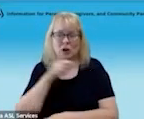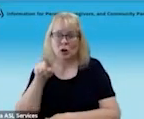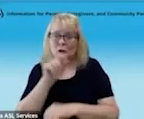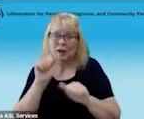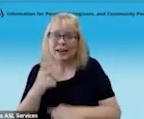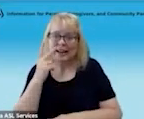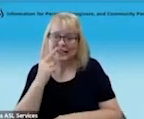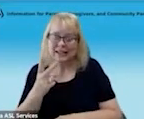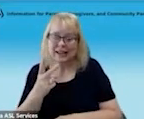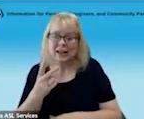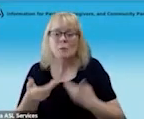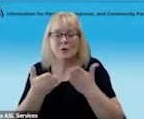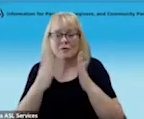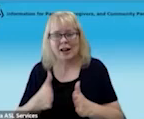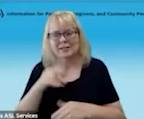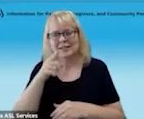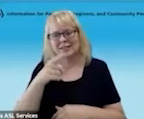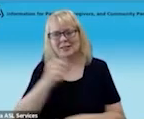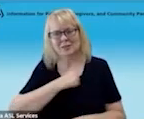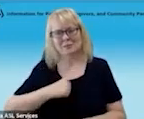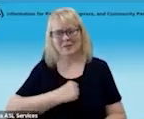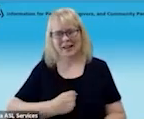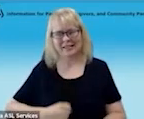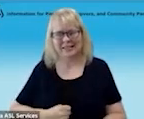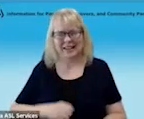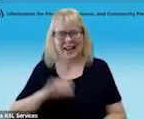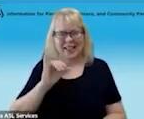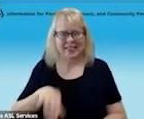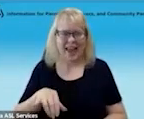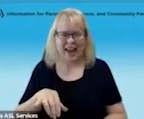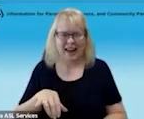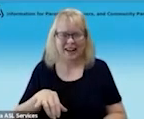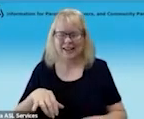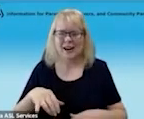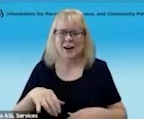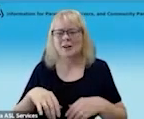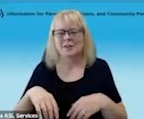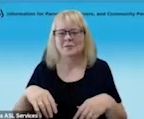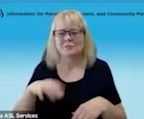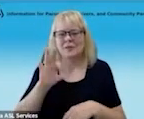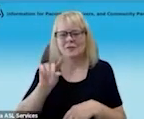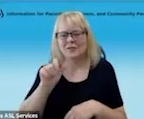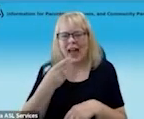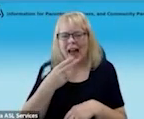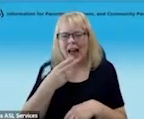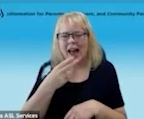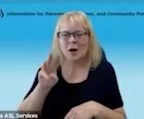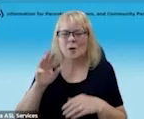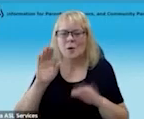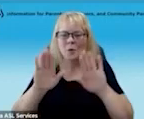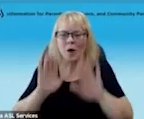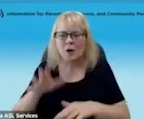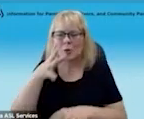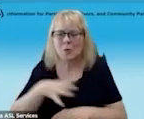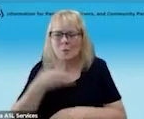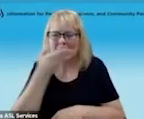if vaccinators are superheroes, automatically the children will assume that they are doing the right thing by getting the vaccine. As you can see,